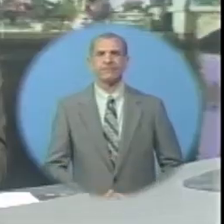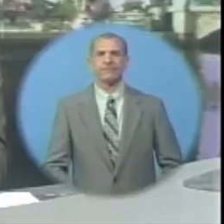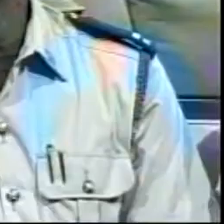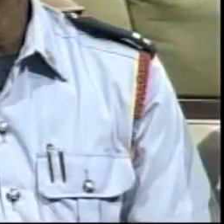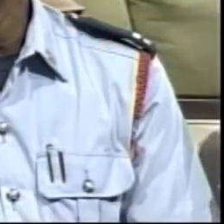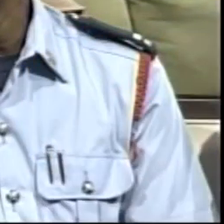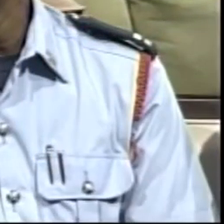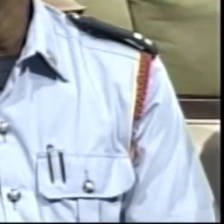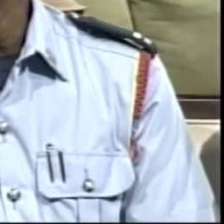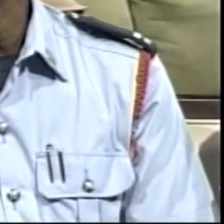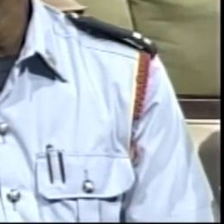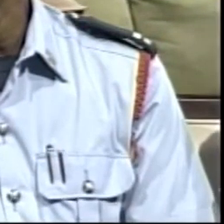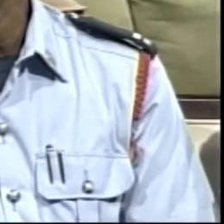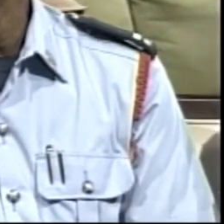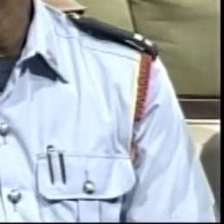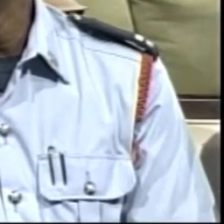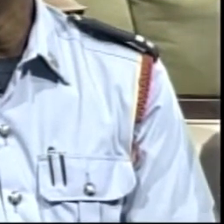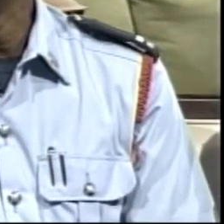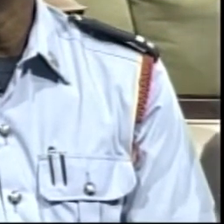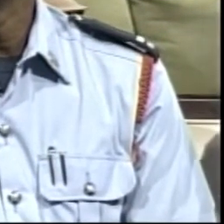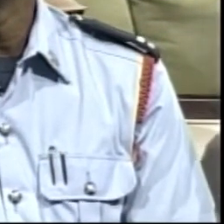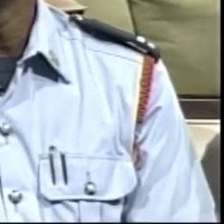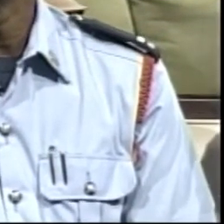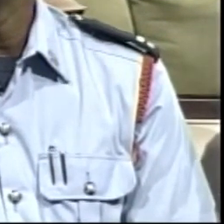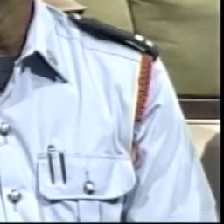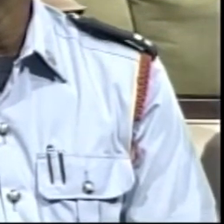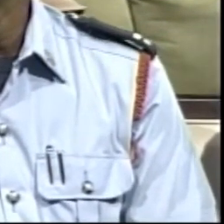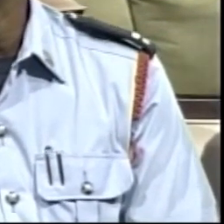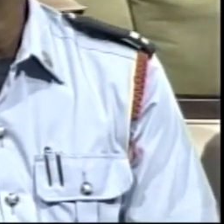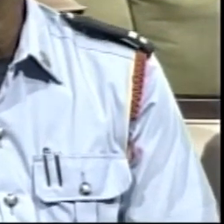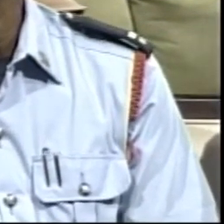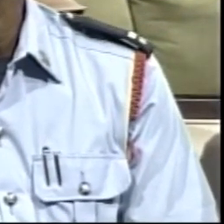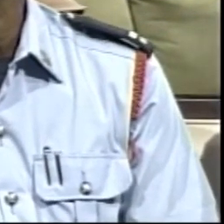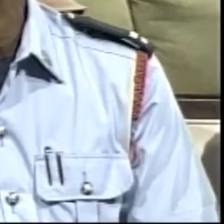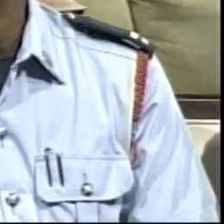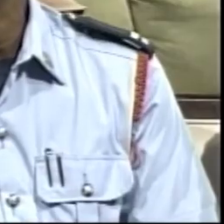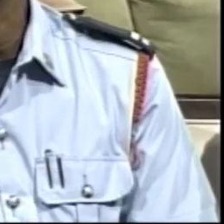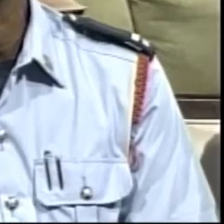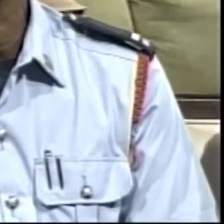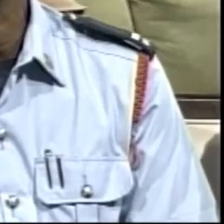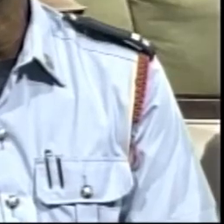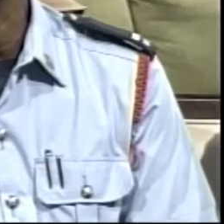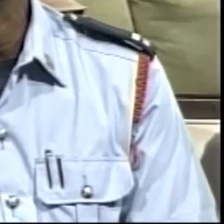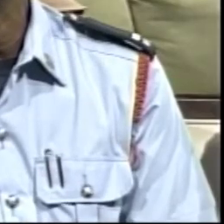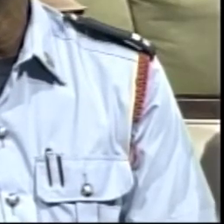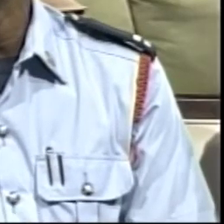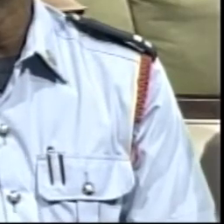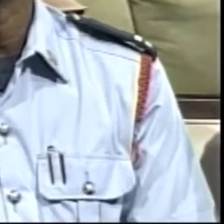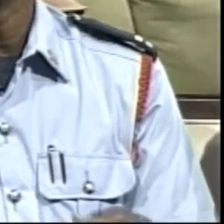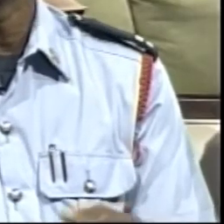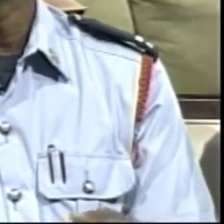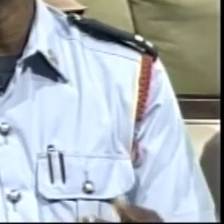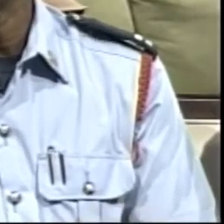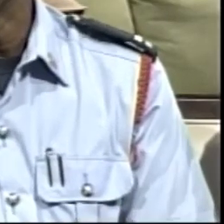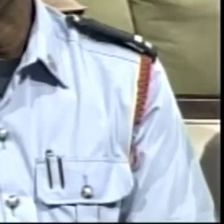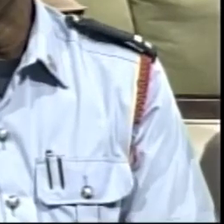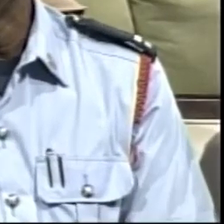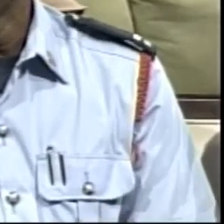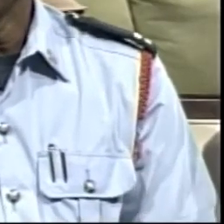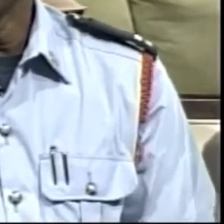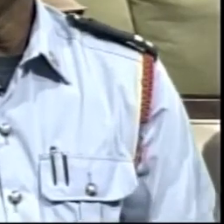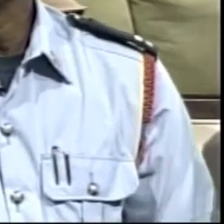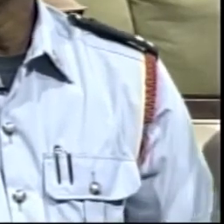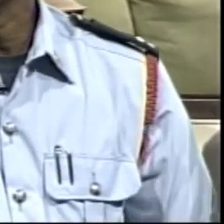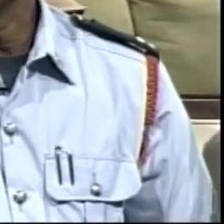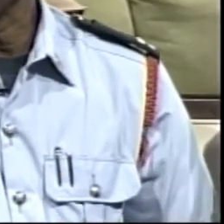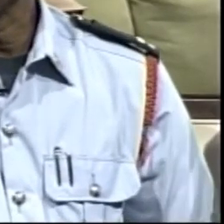I know there are some people who go a little extreme. Before they leave home, they turn off everything. The only thing they left in the house working is the refrigerator. They will shut off literally everything.